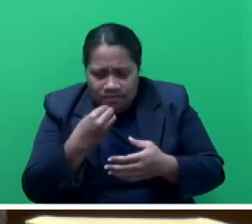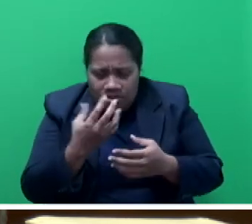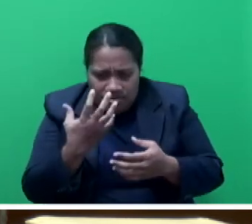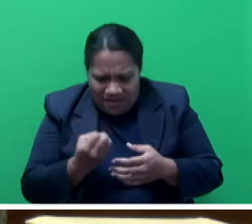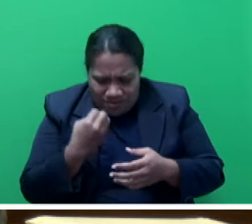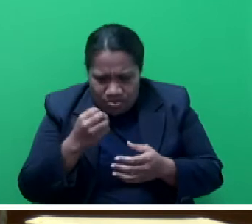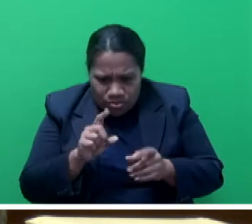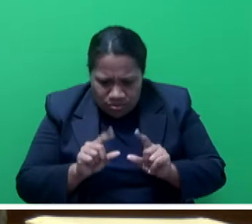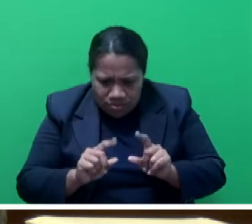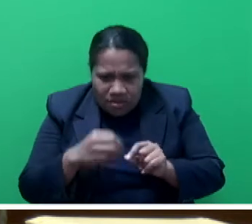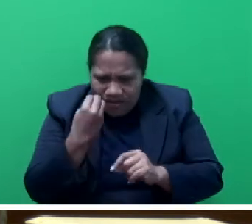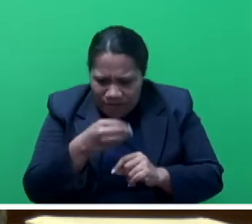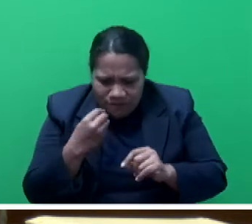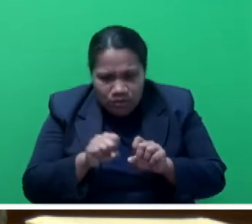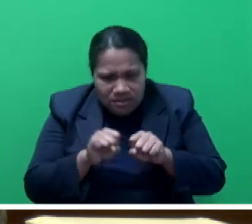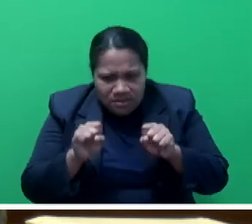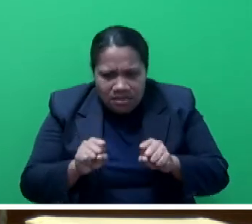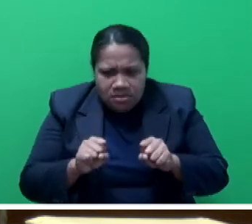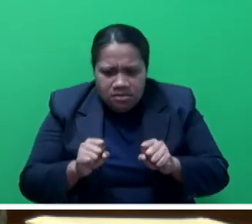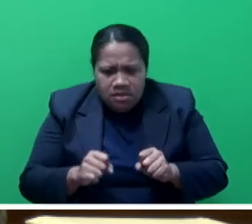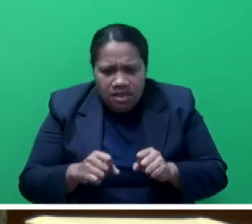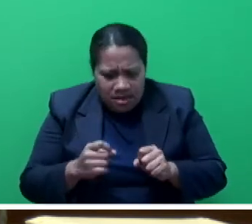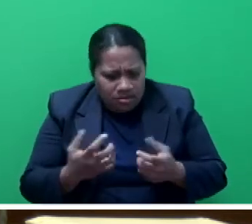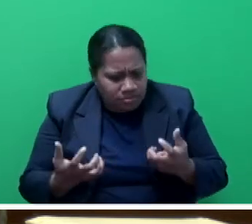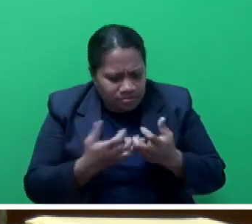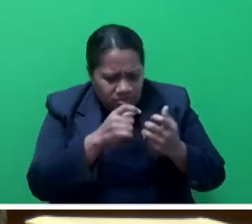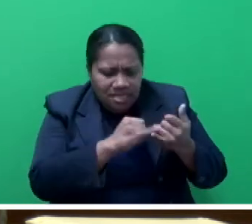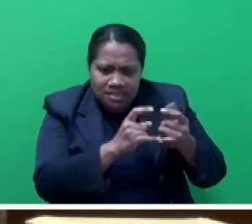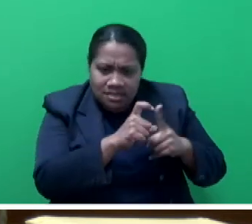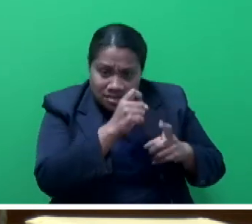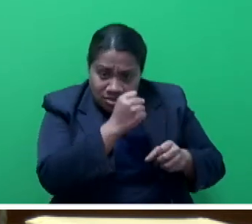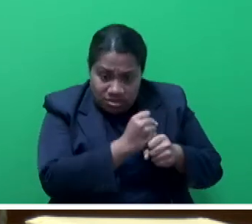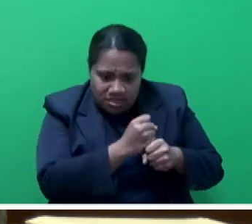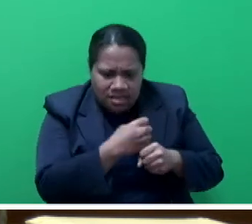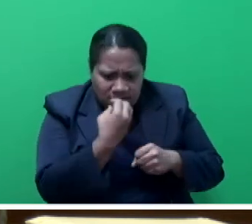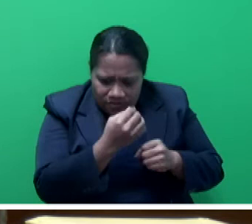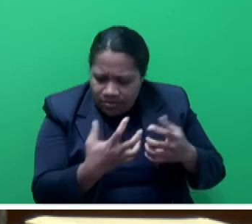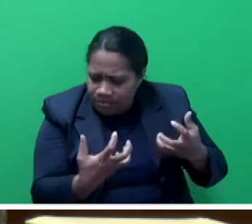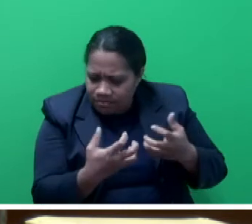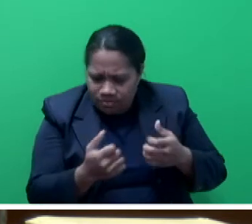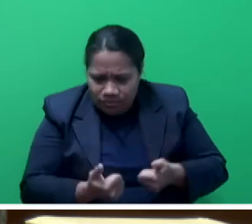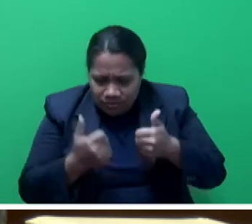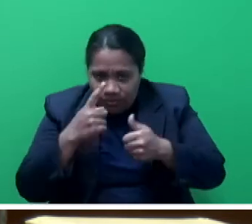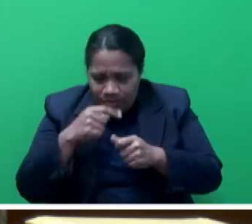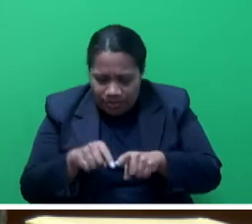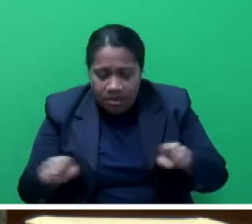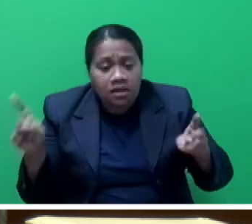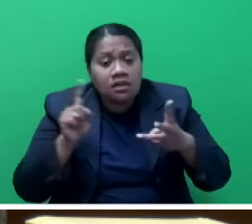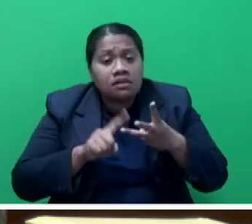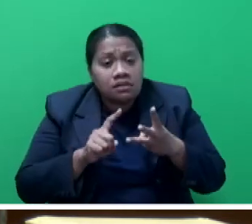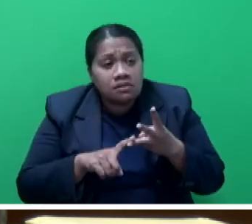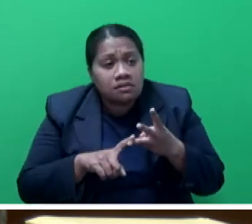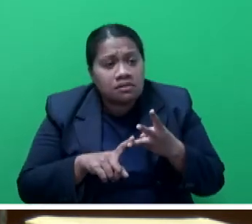by implementing reforms that are good for people and the planet. 3, develop principles to guide governments and